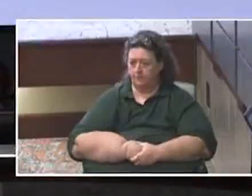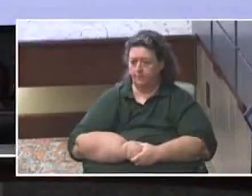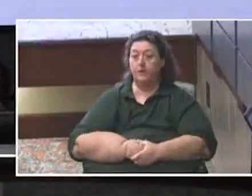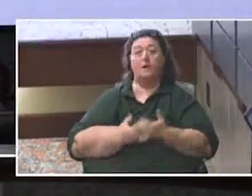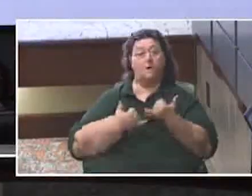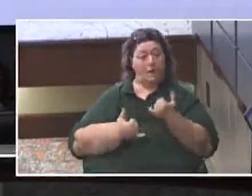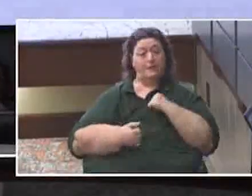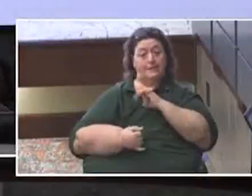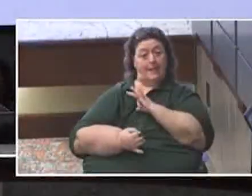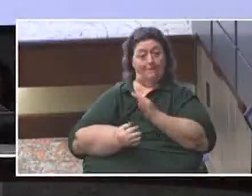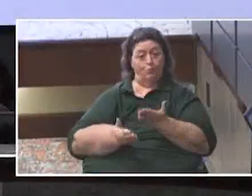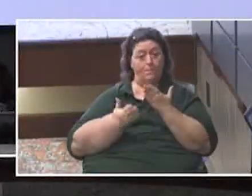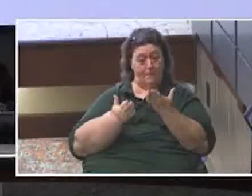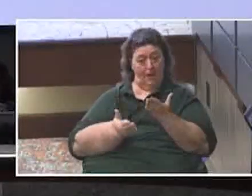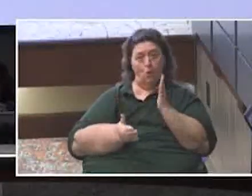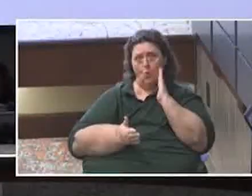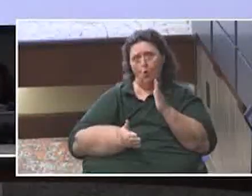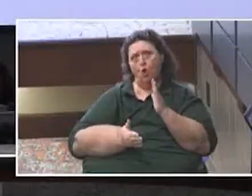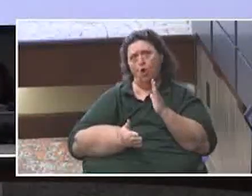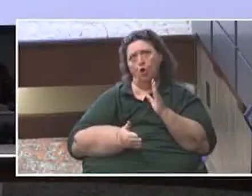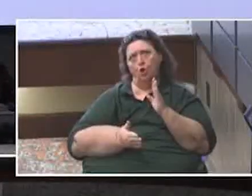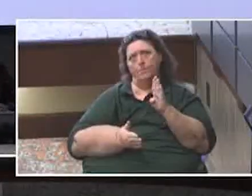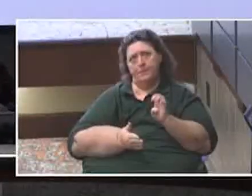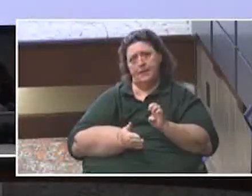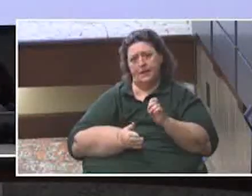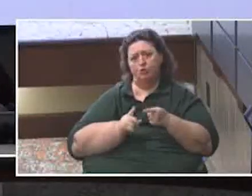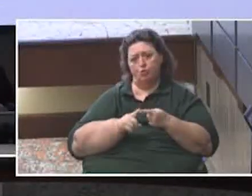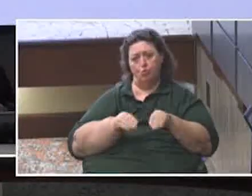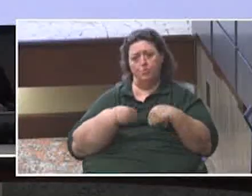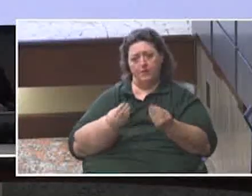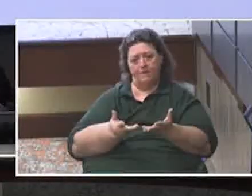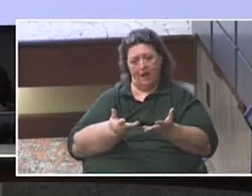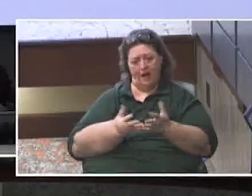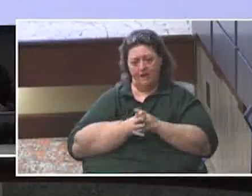So the staff recommendation would be to provide